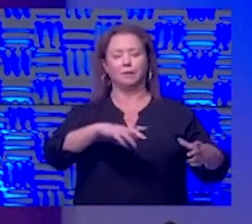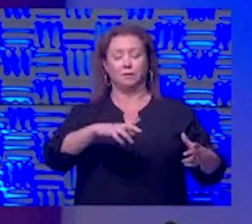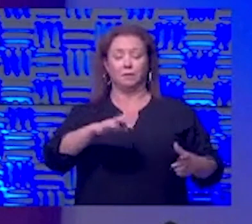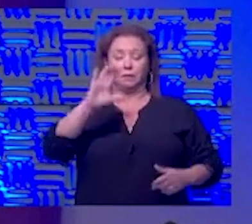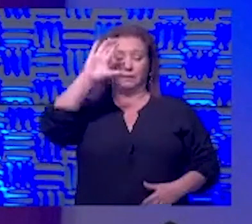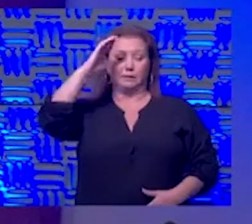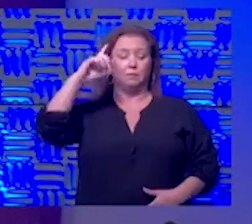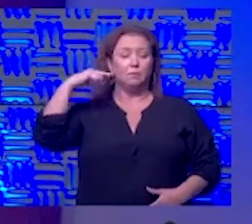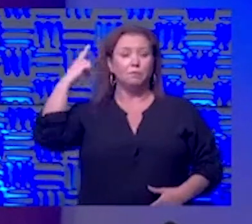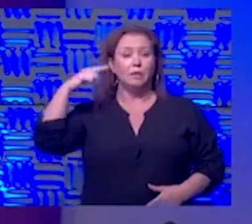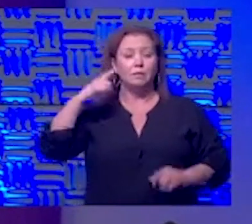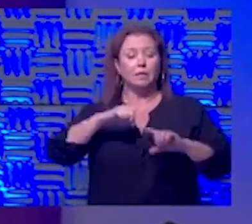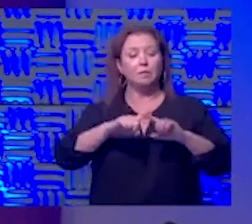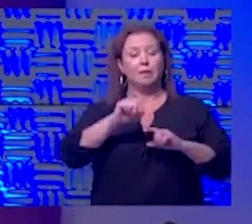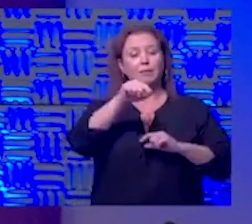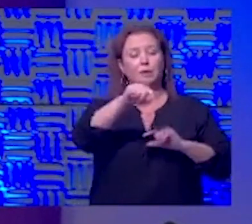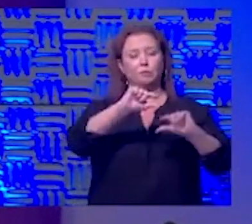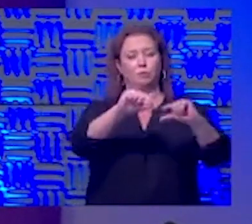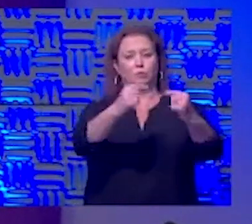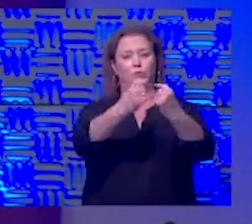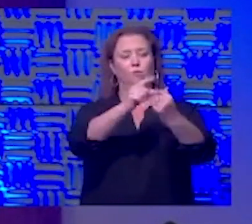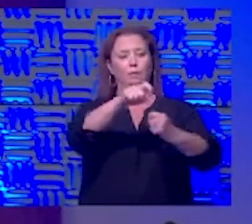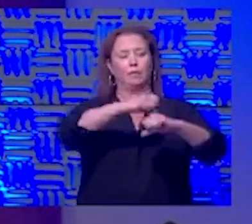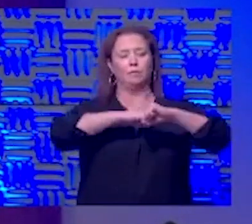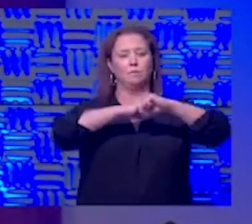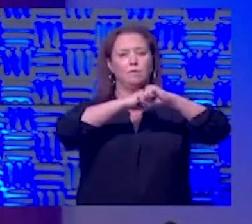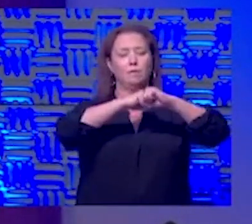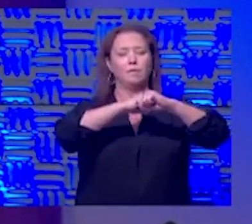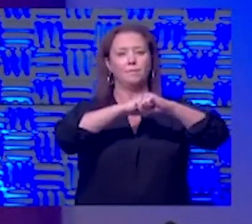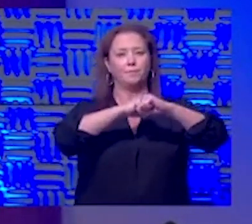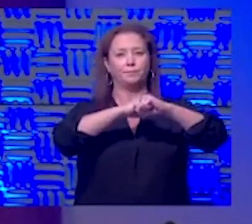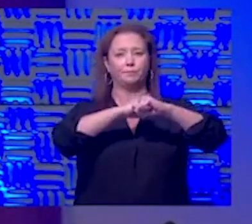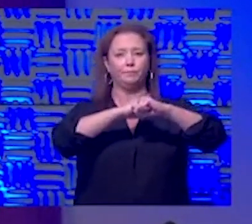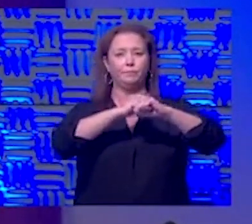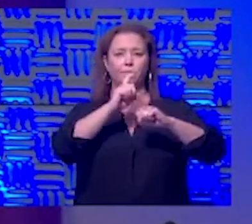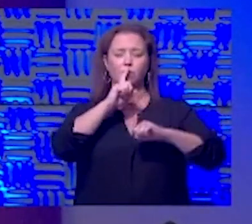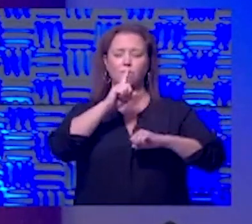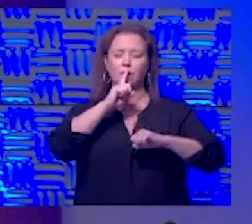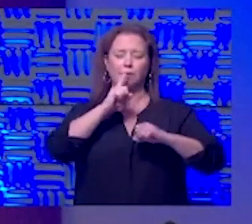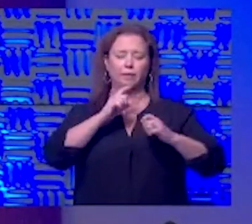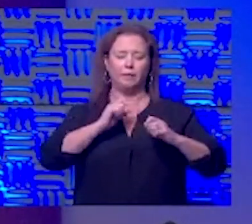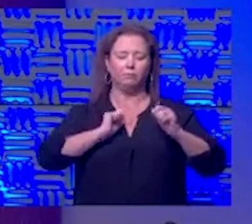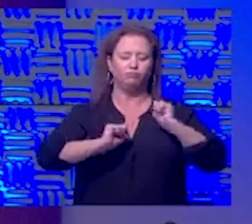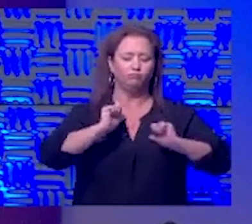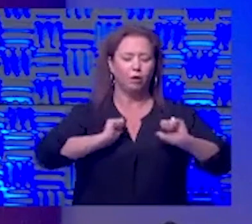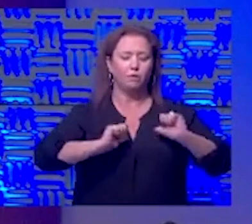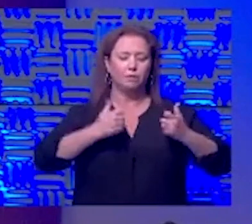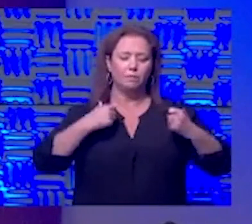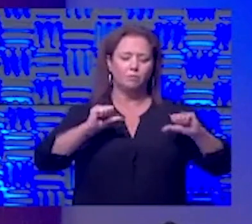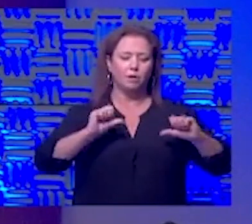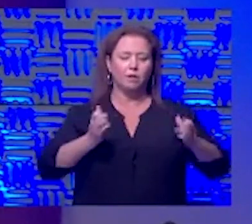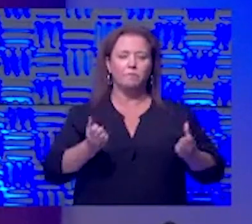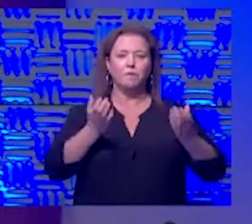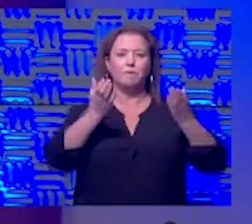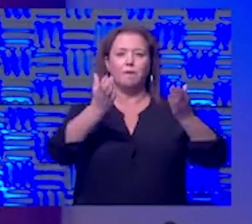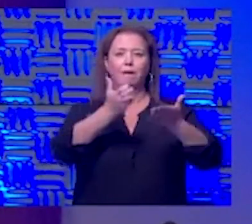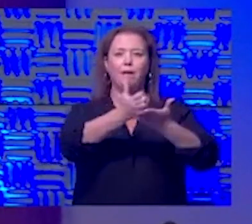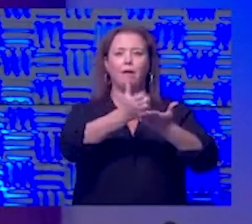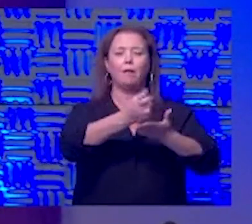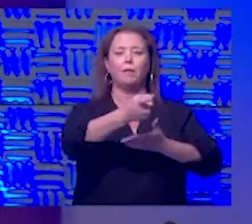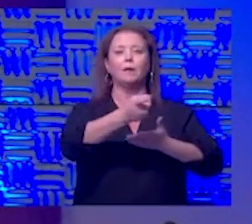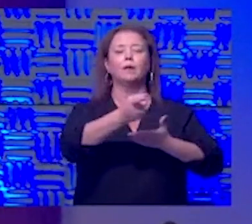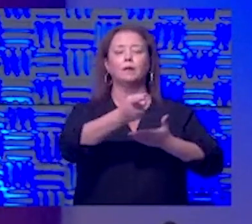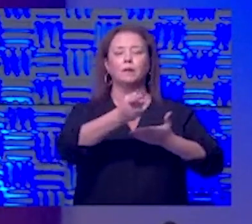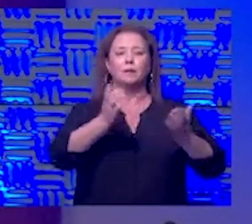but those are the groups we have to work hard to protect and really be as aggressive as we can at providing help to them, being